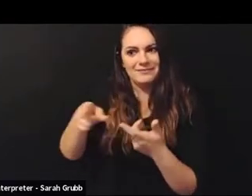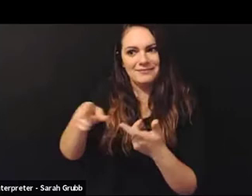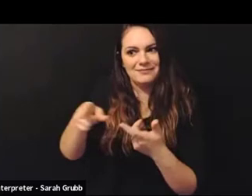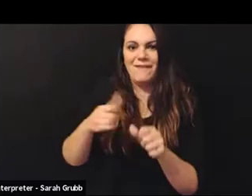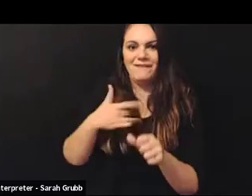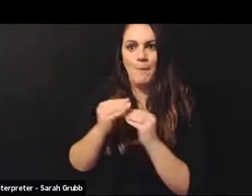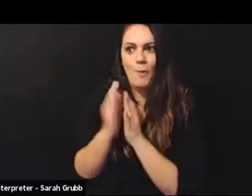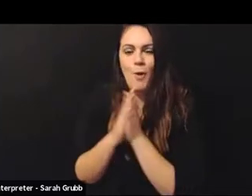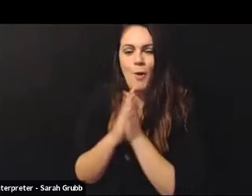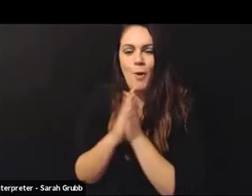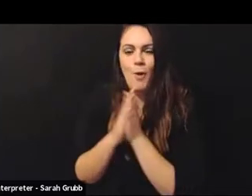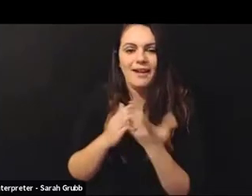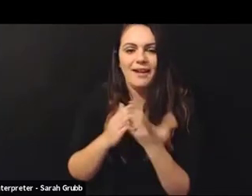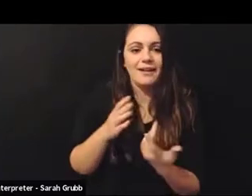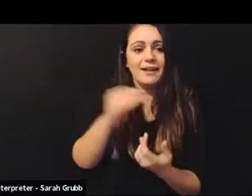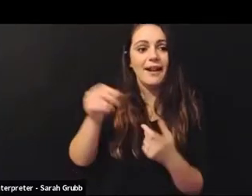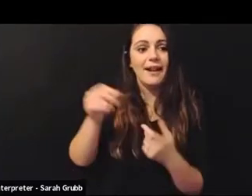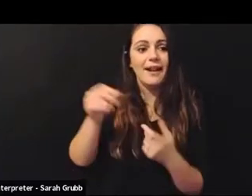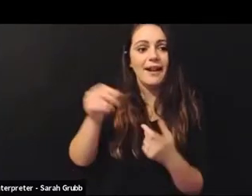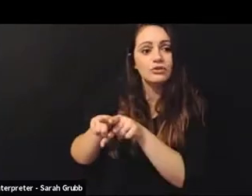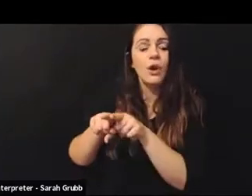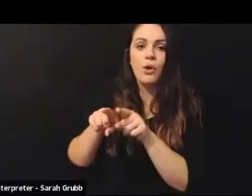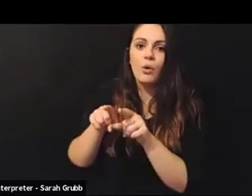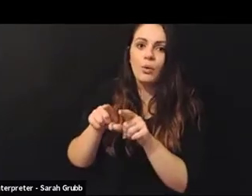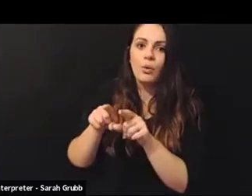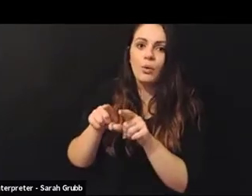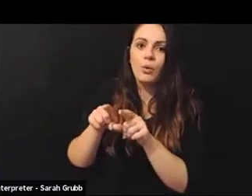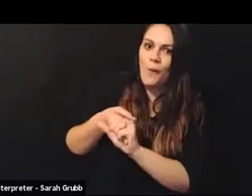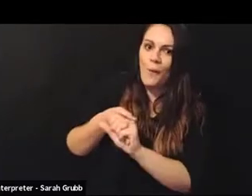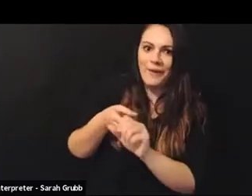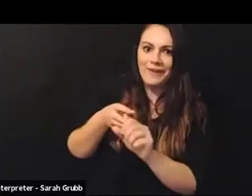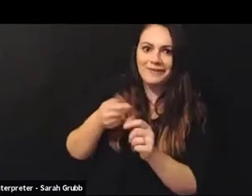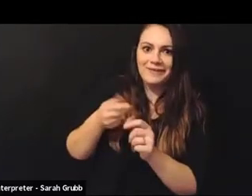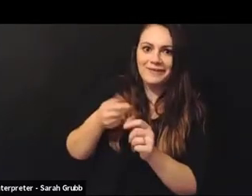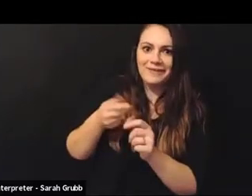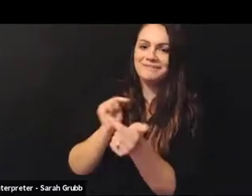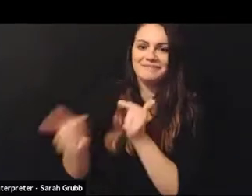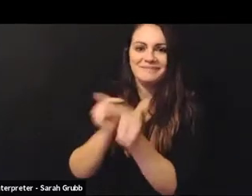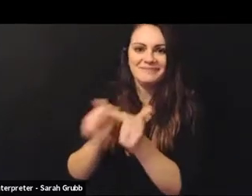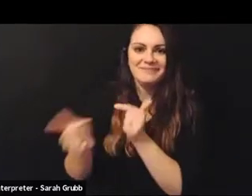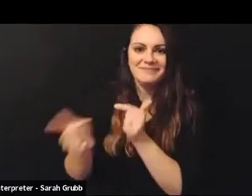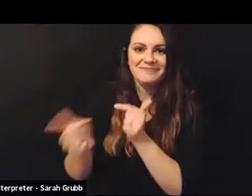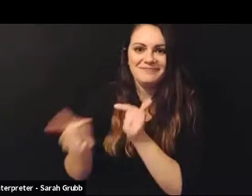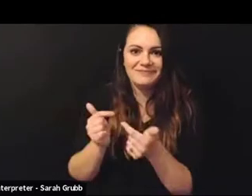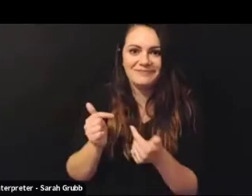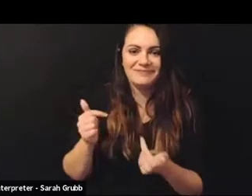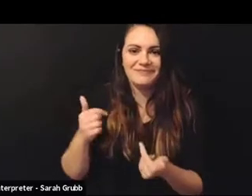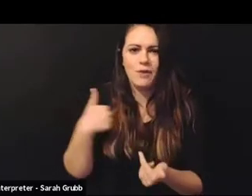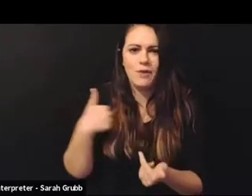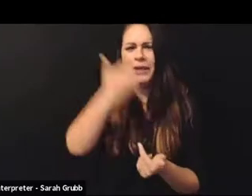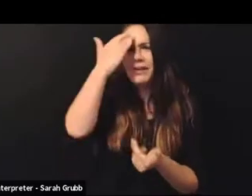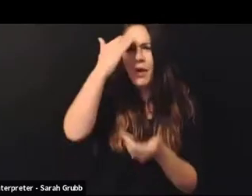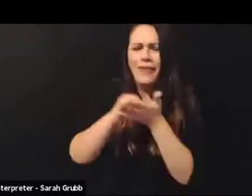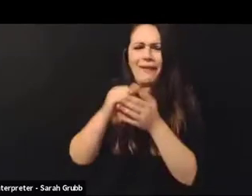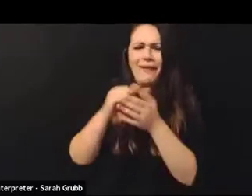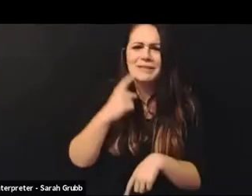child, right? So doing that reciprocal turn-taking, all of these good things that we know from looking at DeafBlind training modules, watching